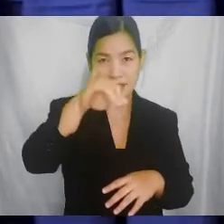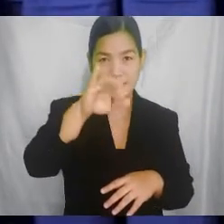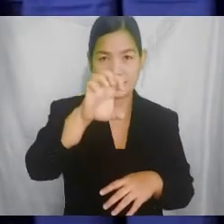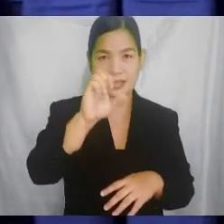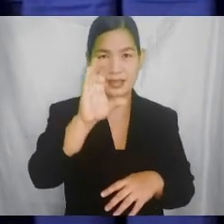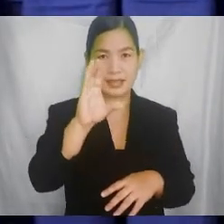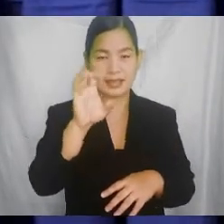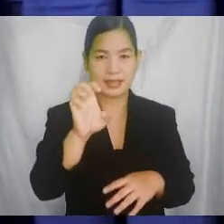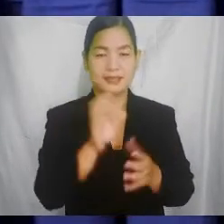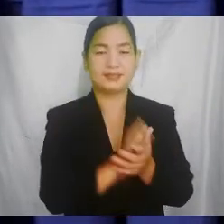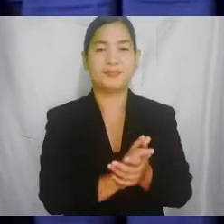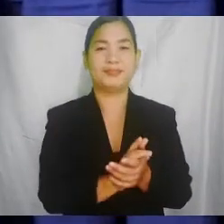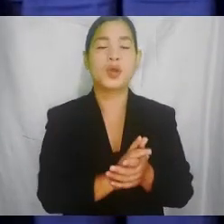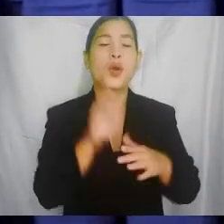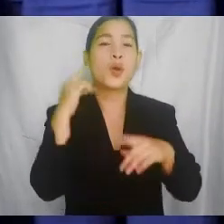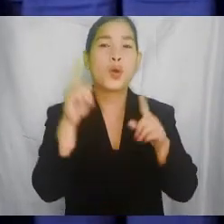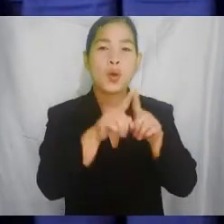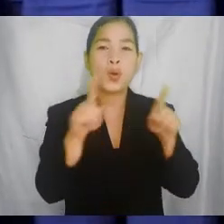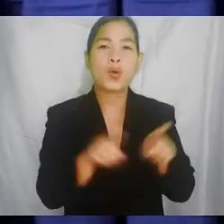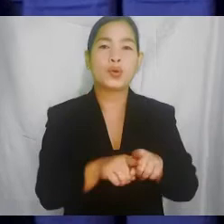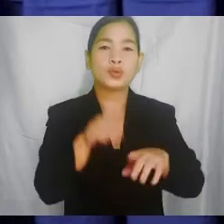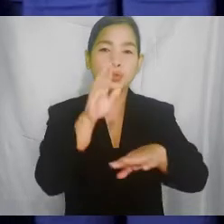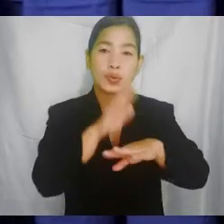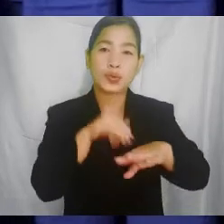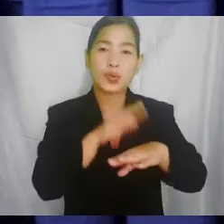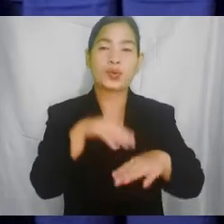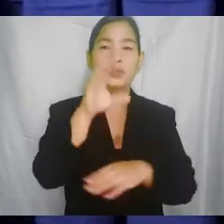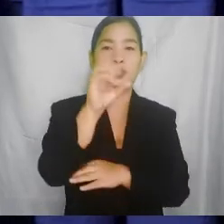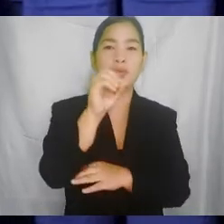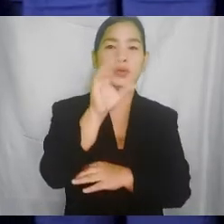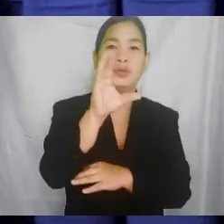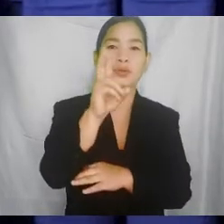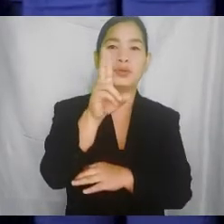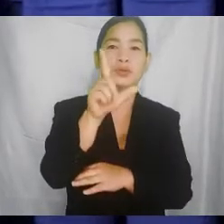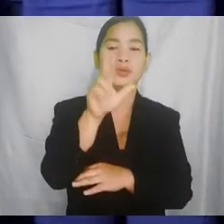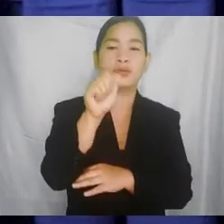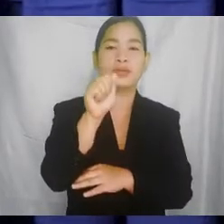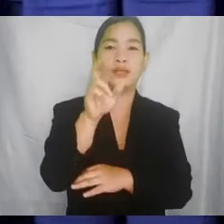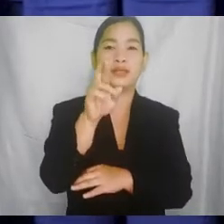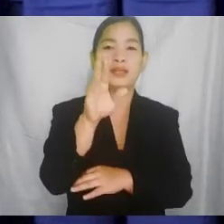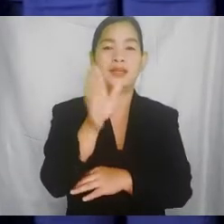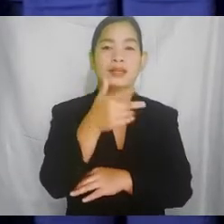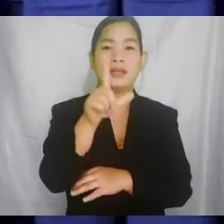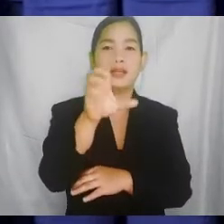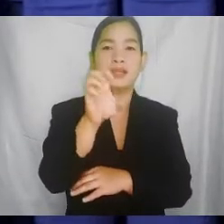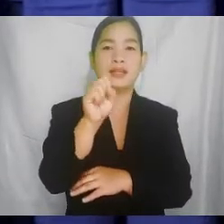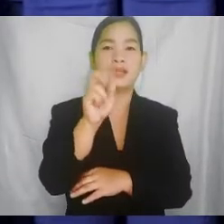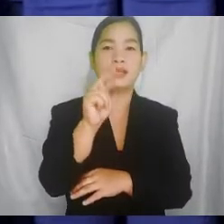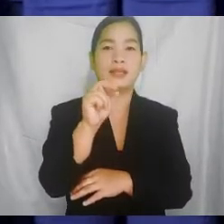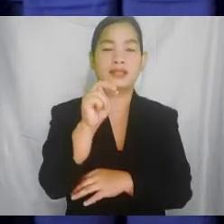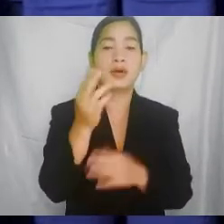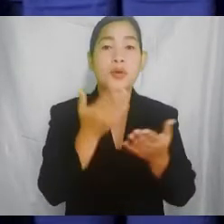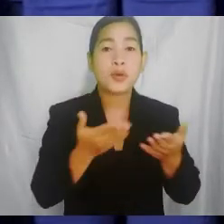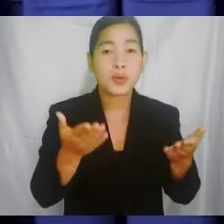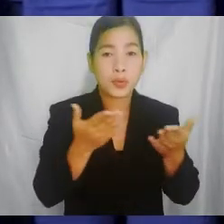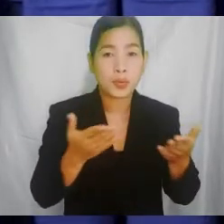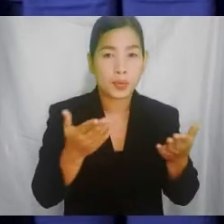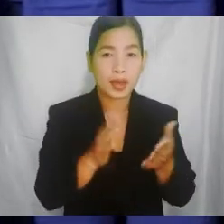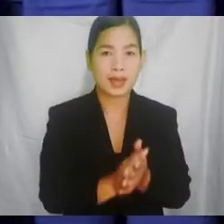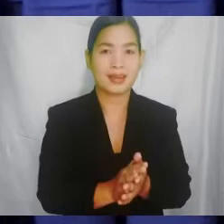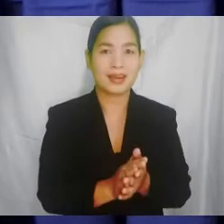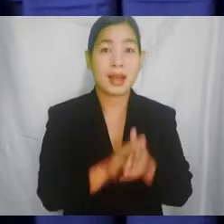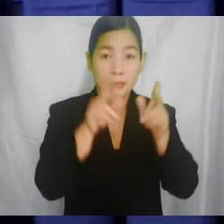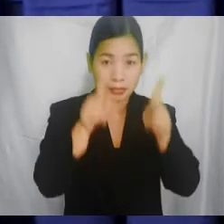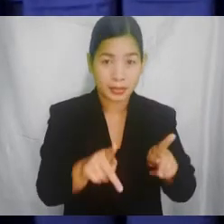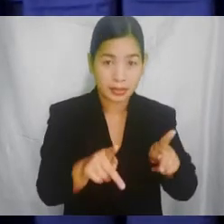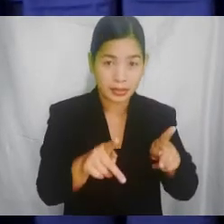It is also called an ocular lens. The eyepiece is where the user looks through to see the specimen.